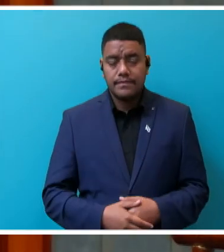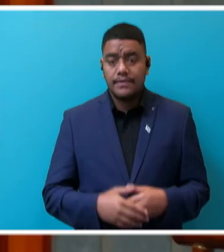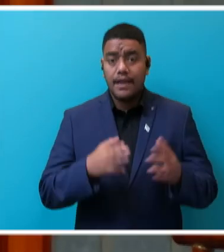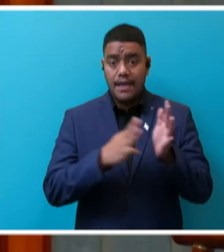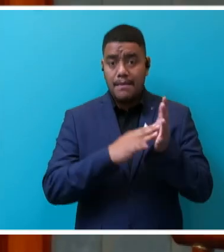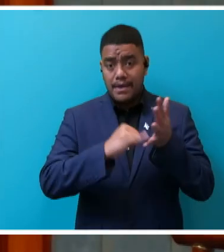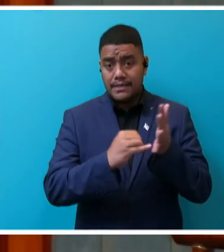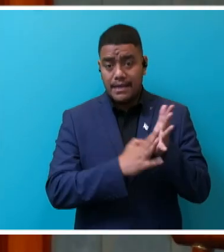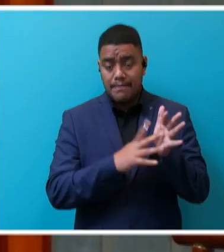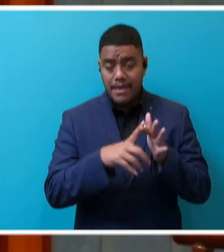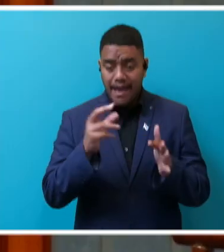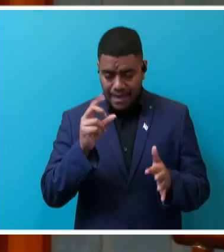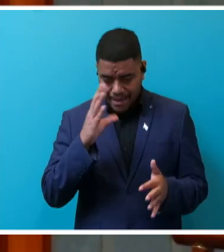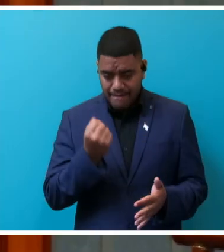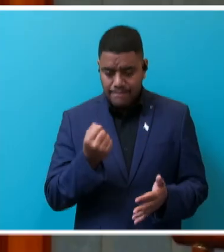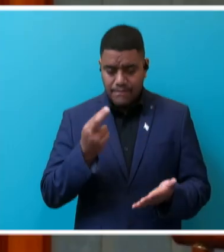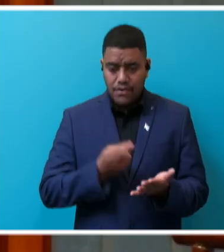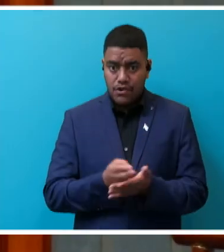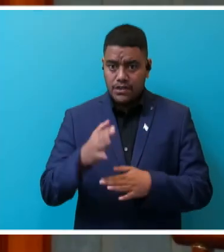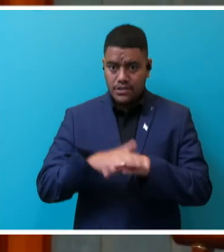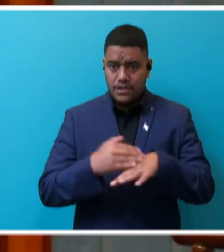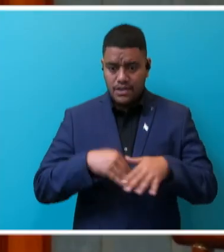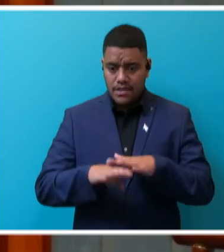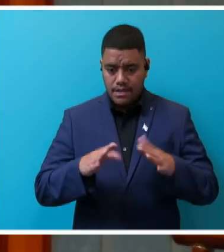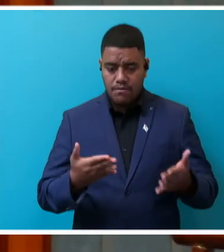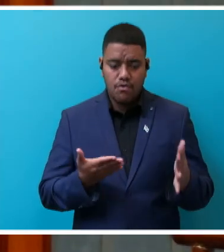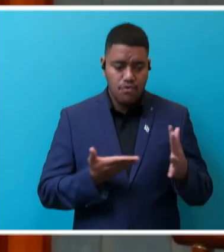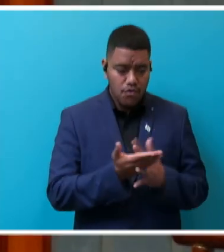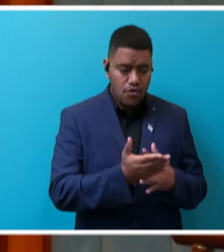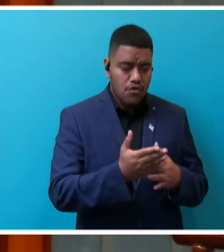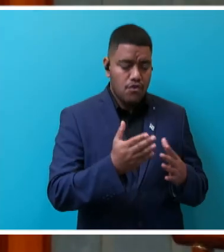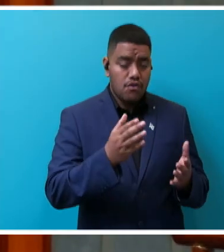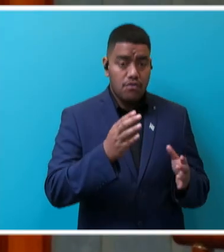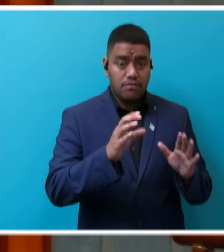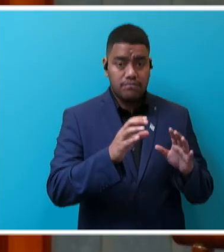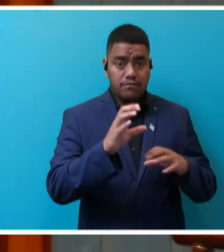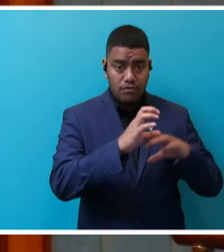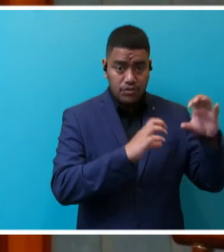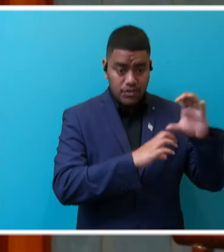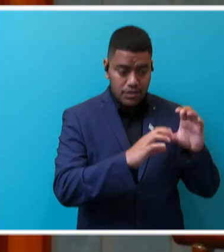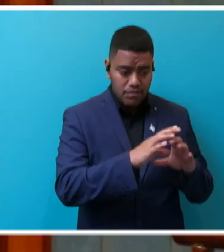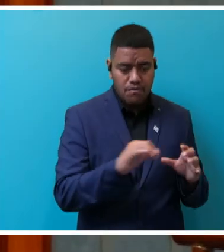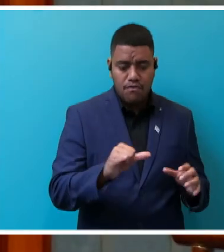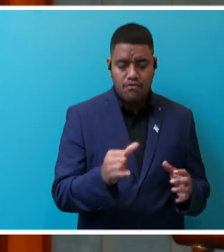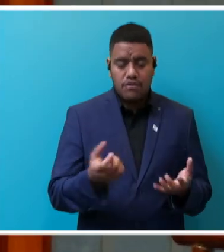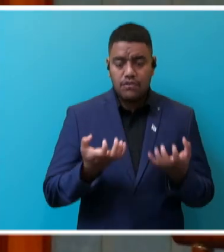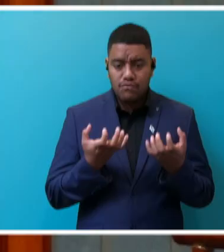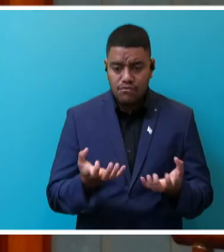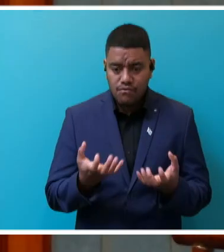MSMEs have a real seat at the table, whether through construction contracts, catering, transport, or supply